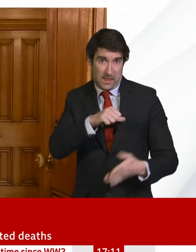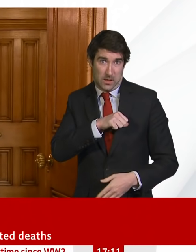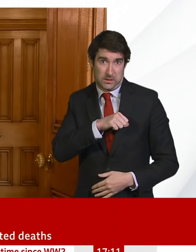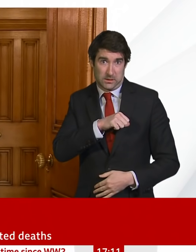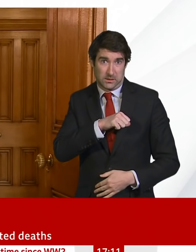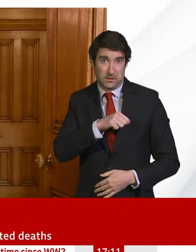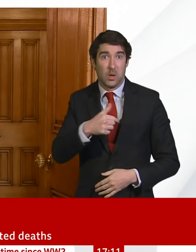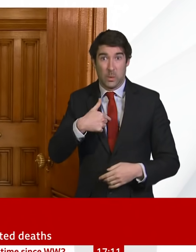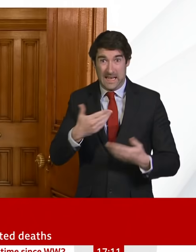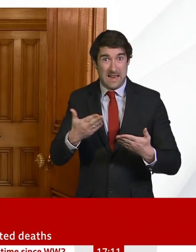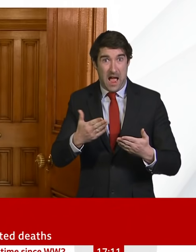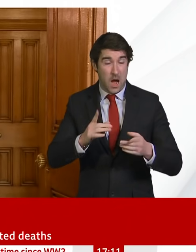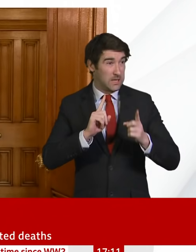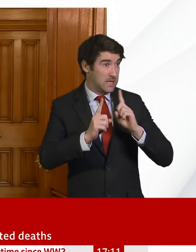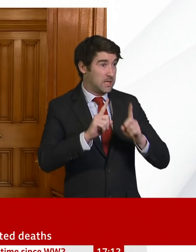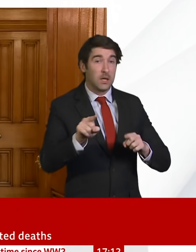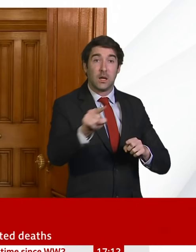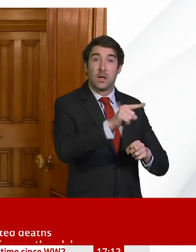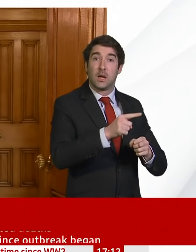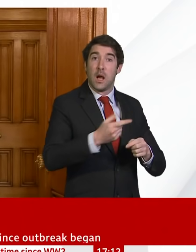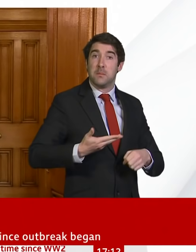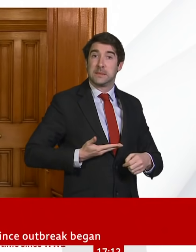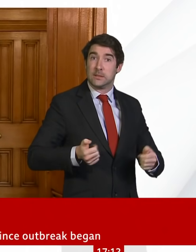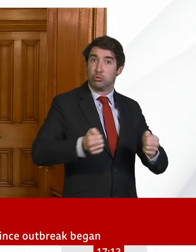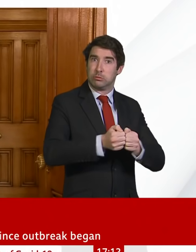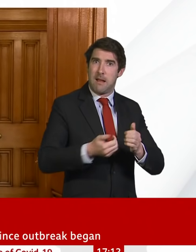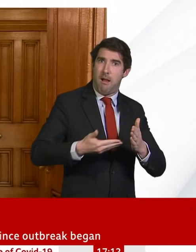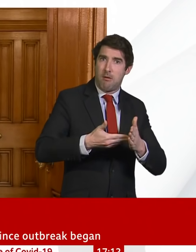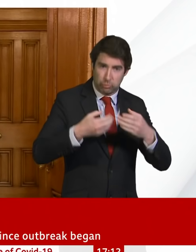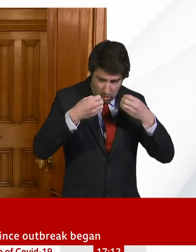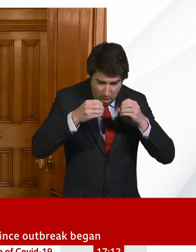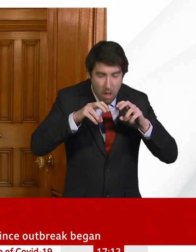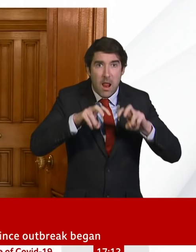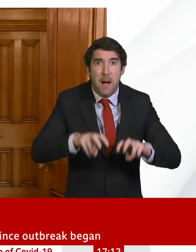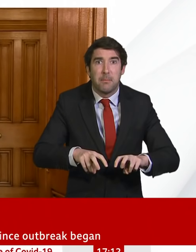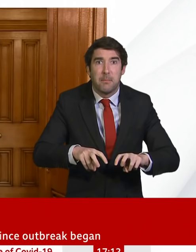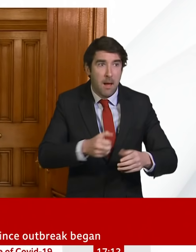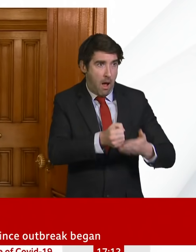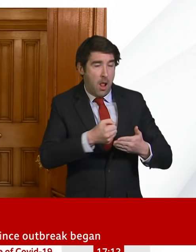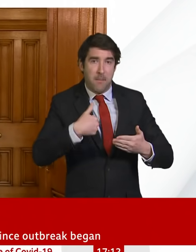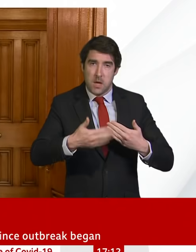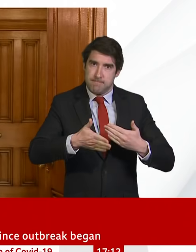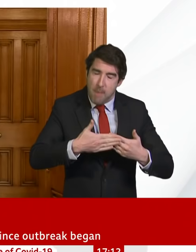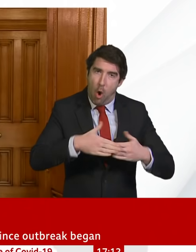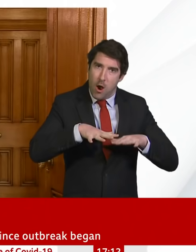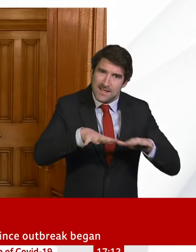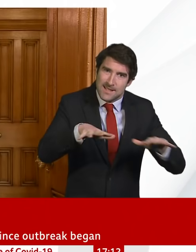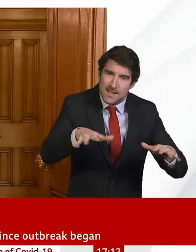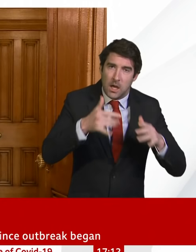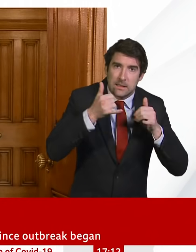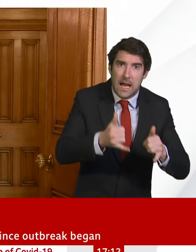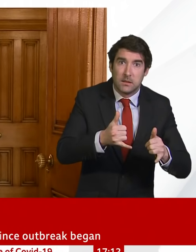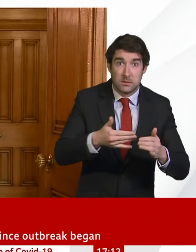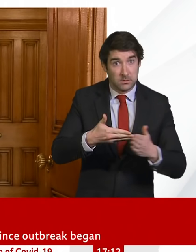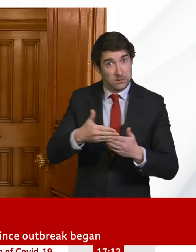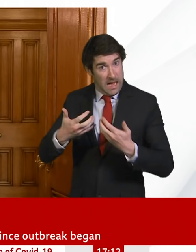labs and testing sites. And in terms of PHE, over the last 2 weeks, 390 million products have been distributed. And of